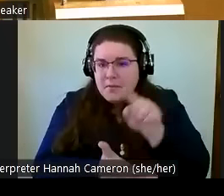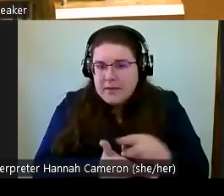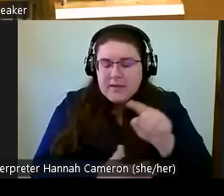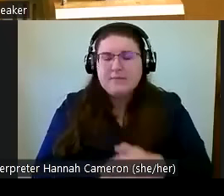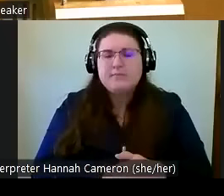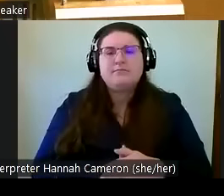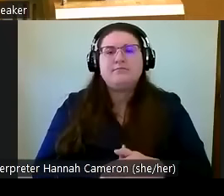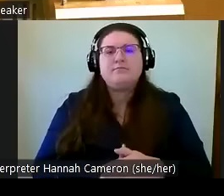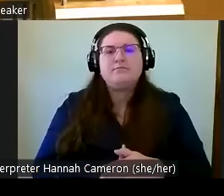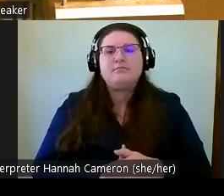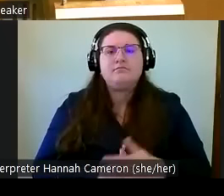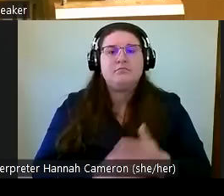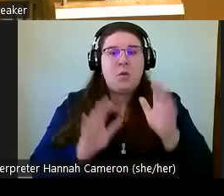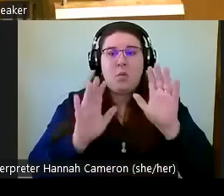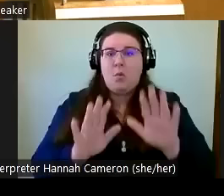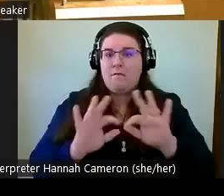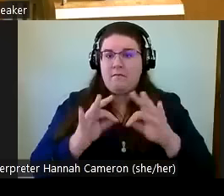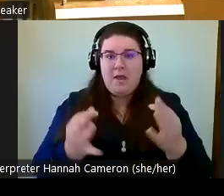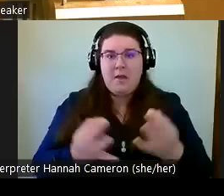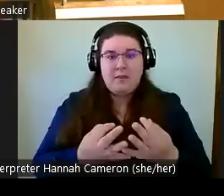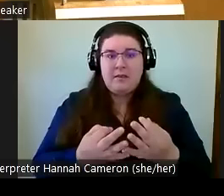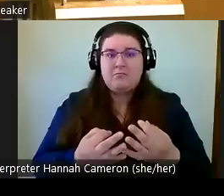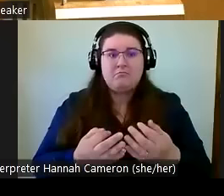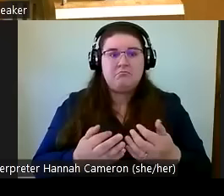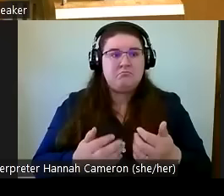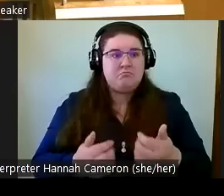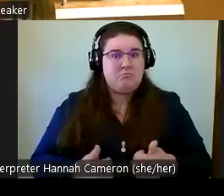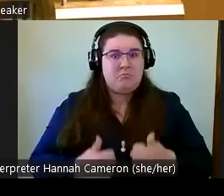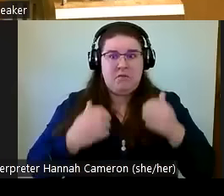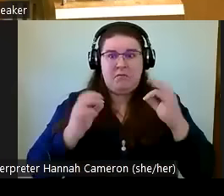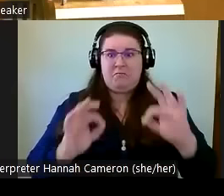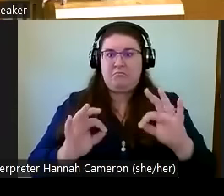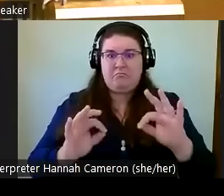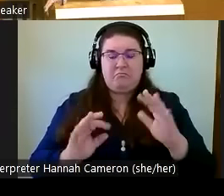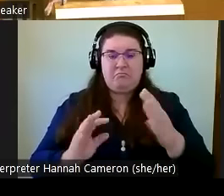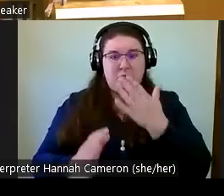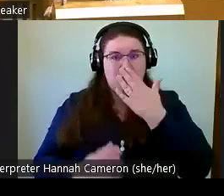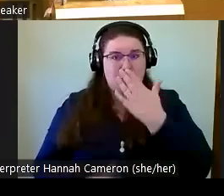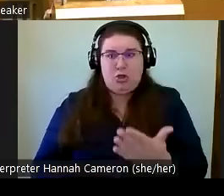had a wonderful family, and life was basically going quite well.